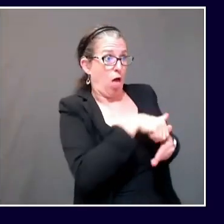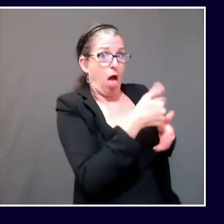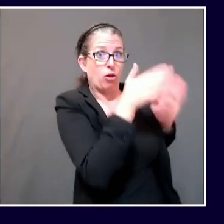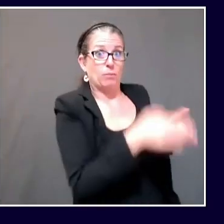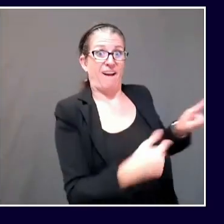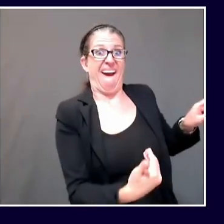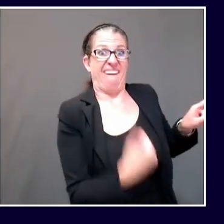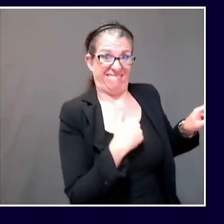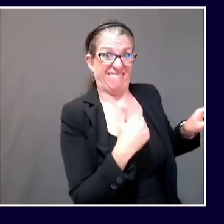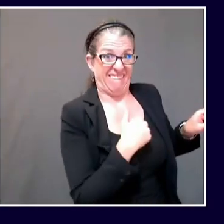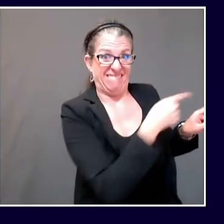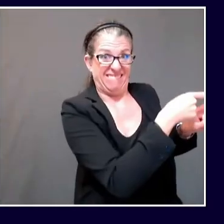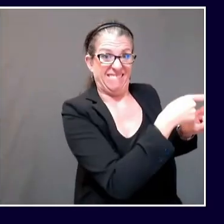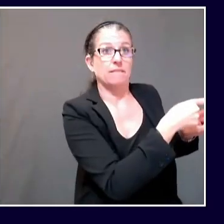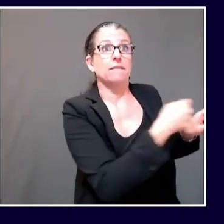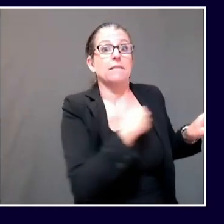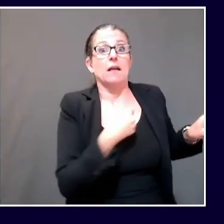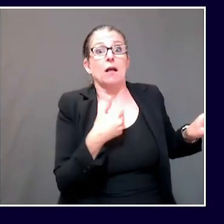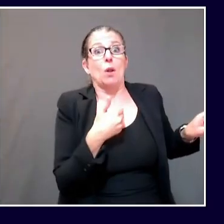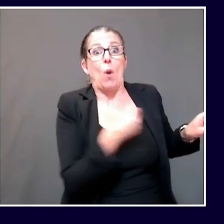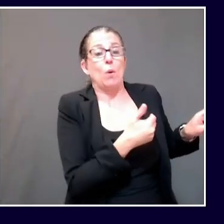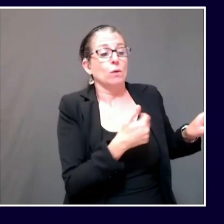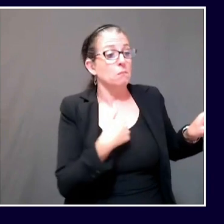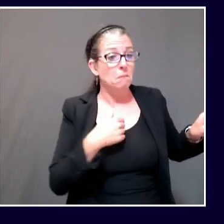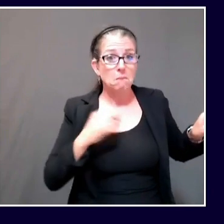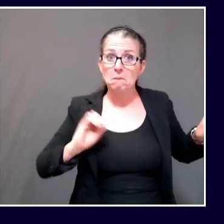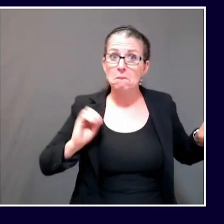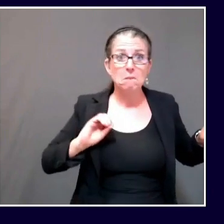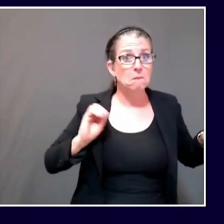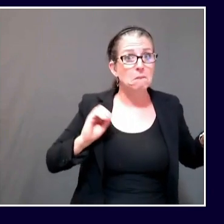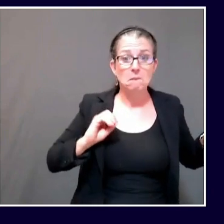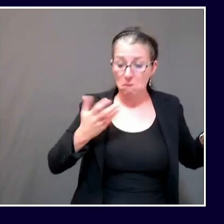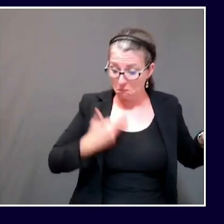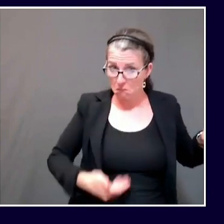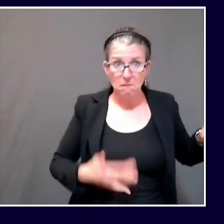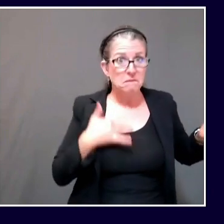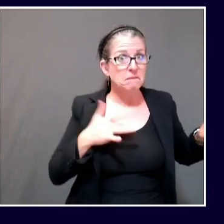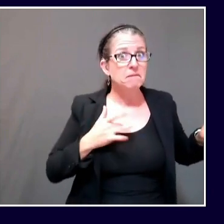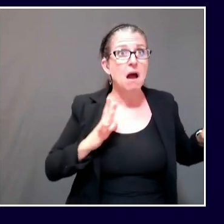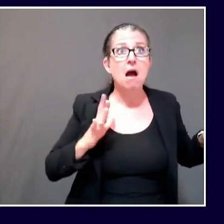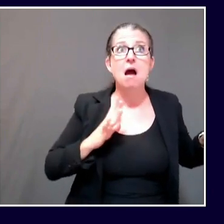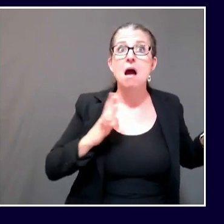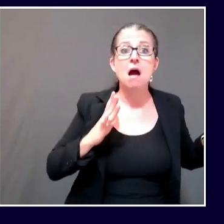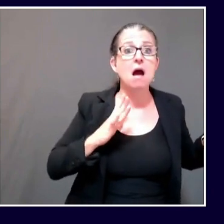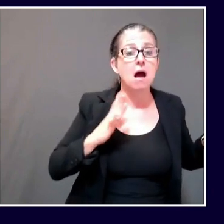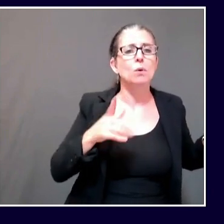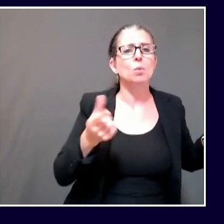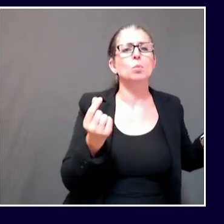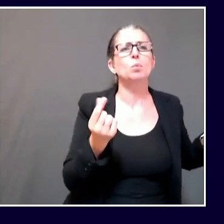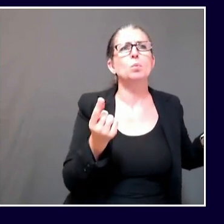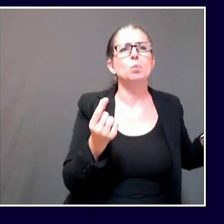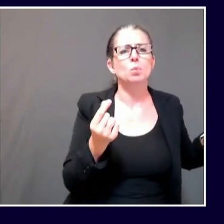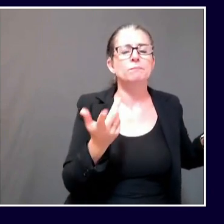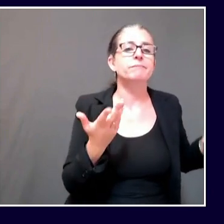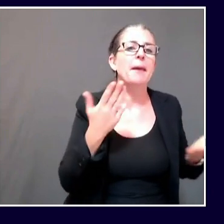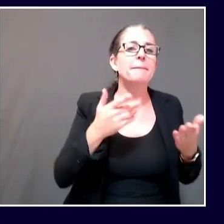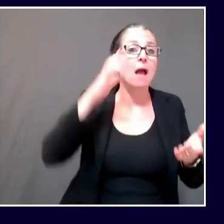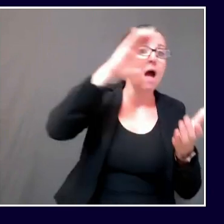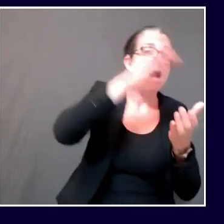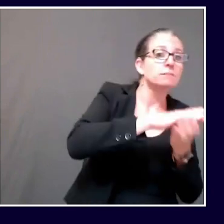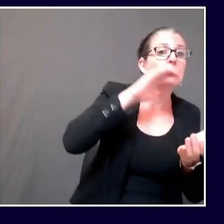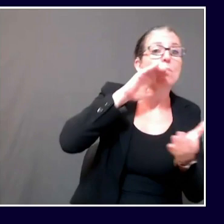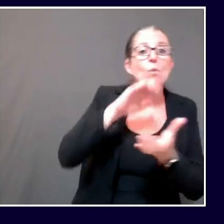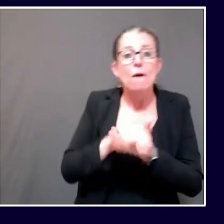for example, if your spouse or your roommate tested positive for COVID-19, there's a good chance that you've been